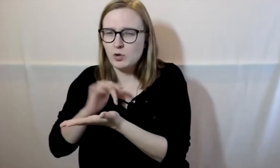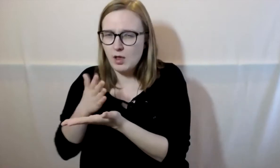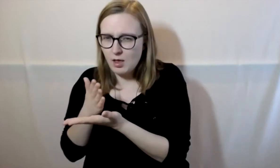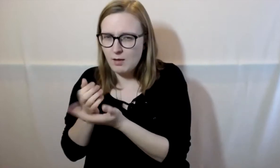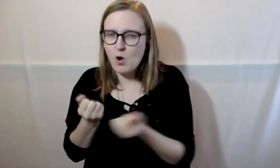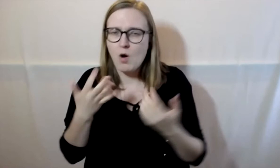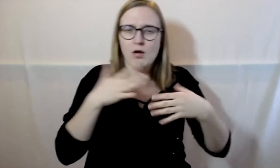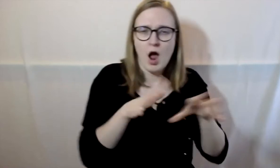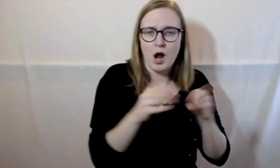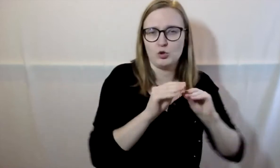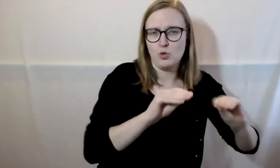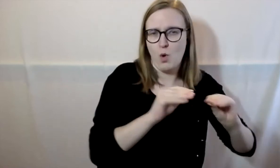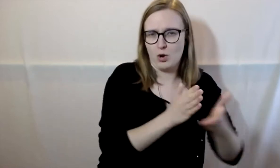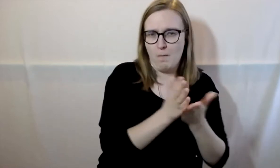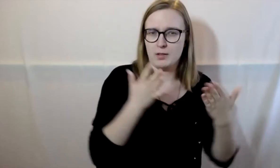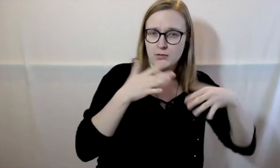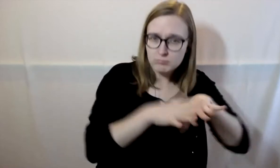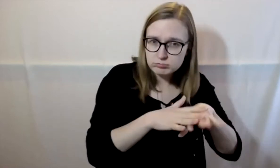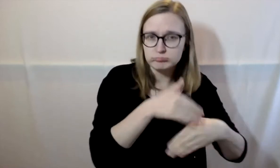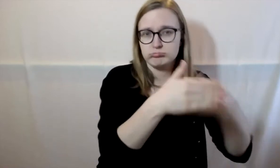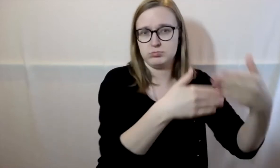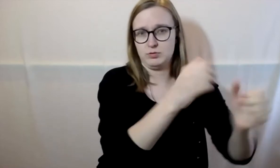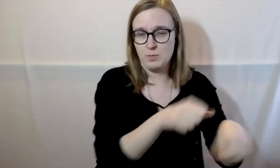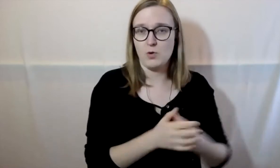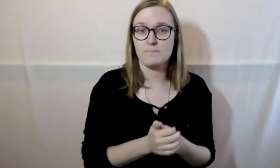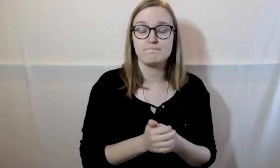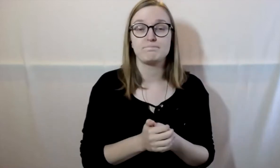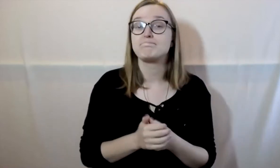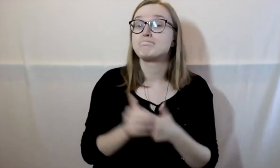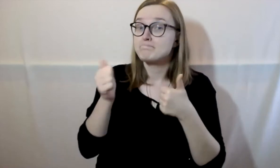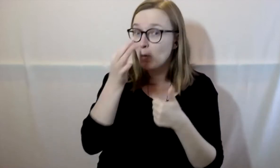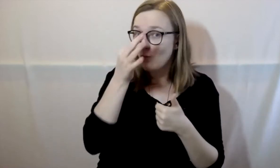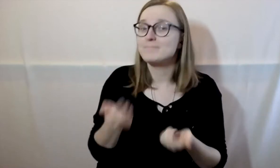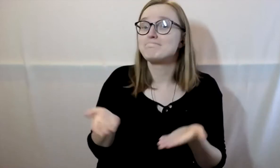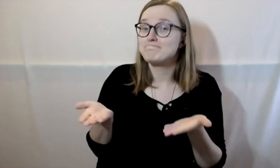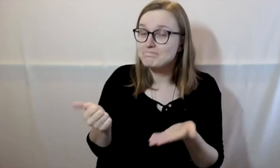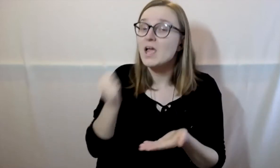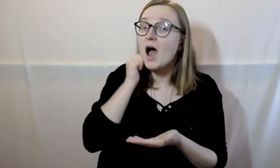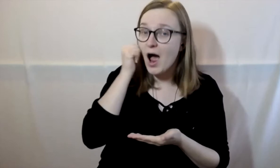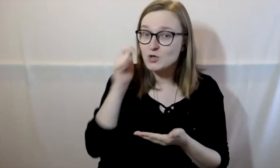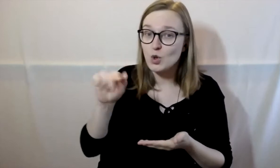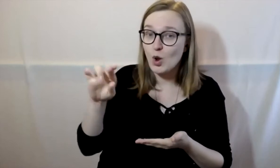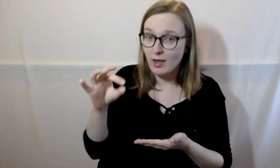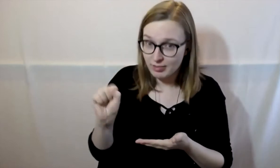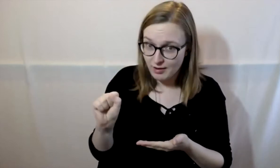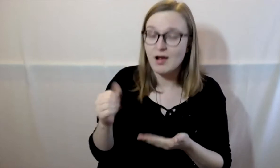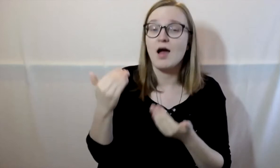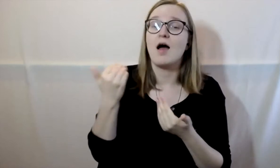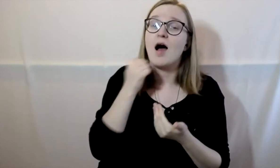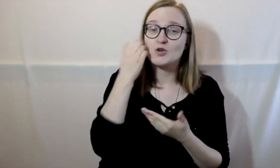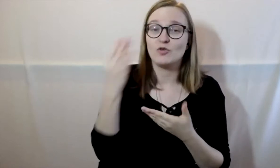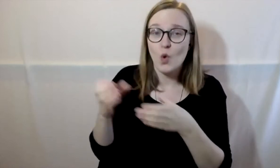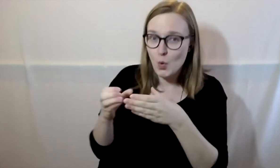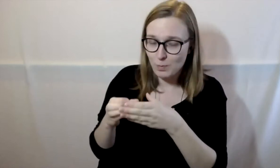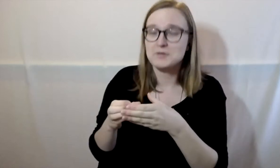life at school. Okay, excellent, Loretta. Thank you again, and thank you for your group's work. That's